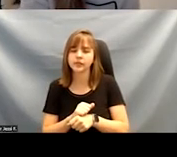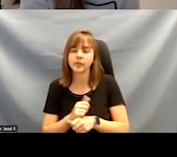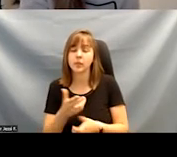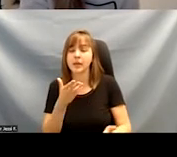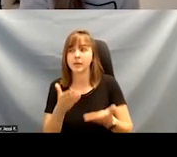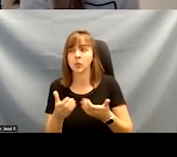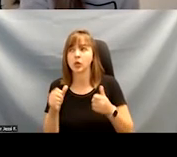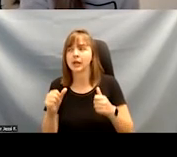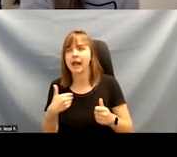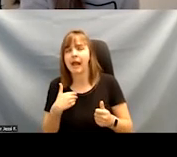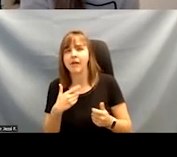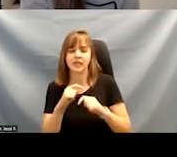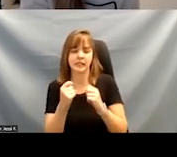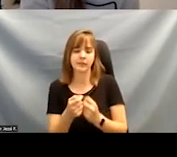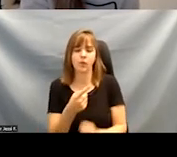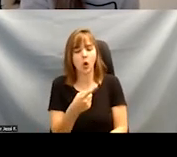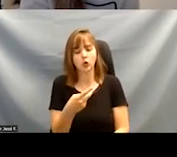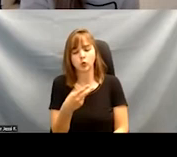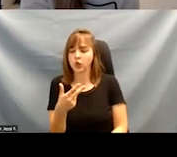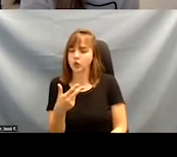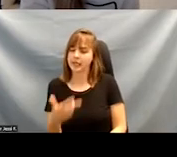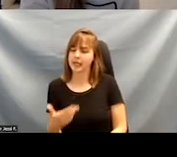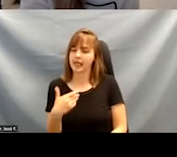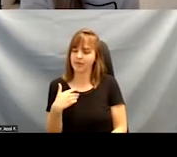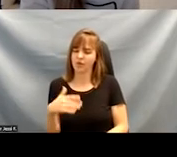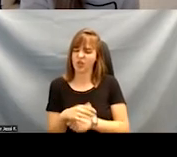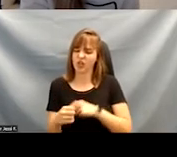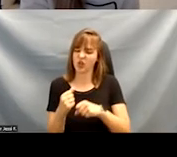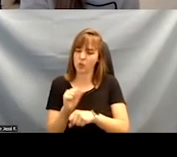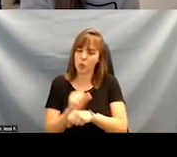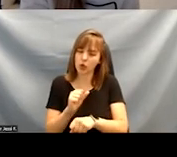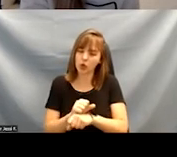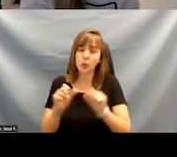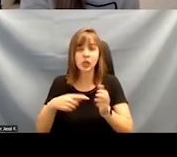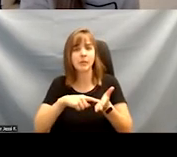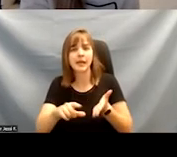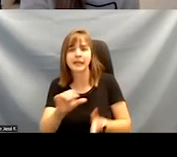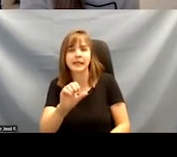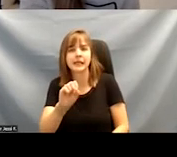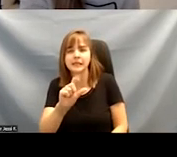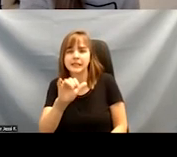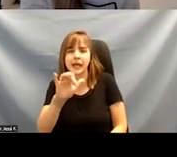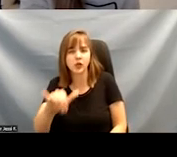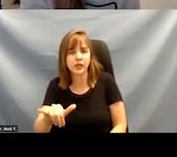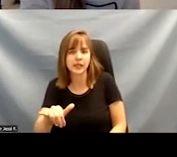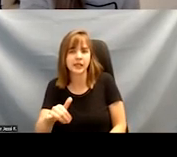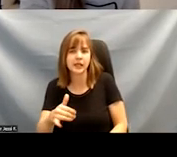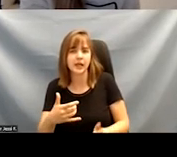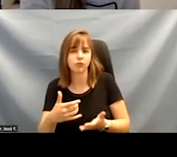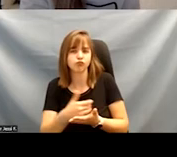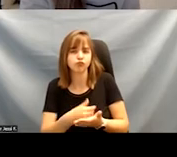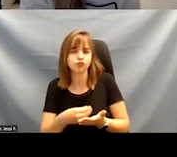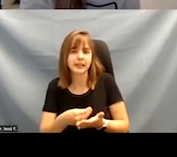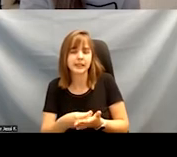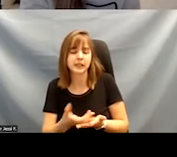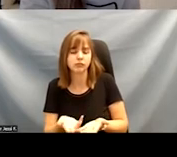three people who are here year round, they have things to do, maybe we could pay a salary. You know, it's the kind of thing where we're still